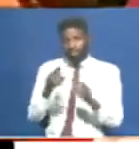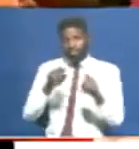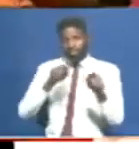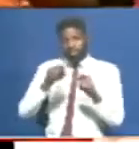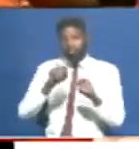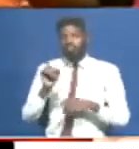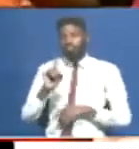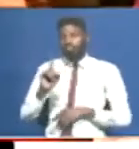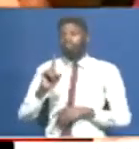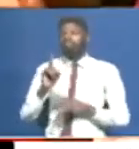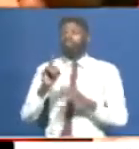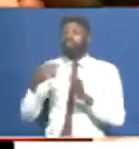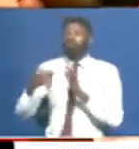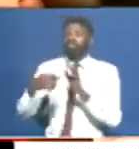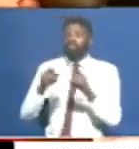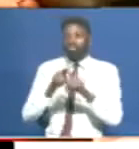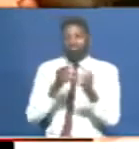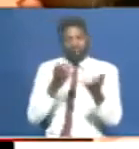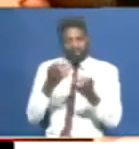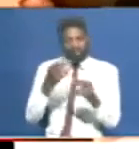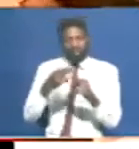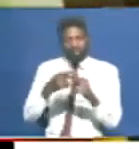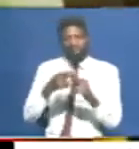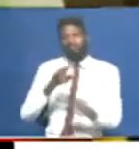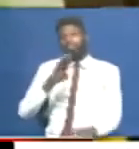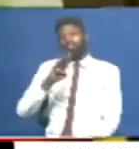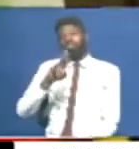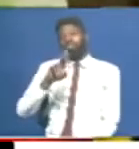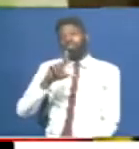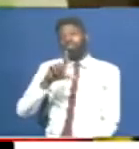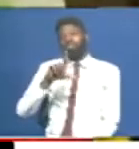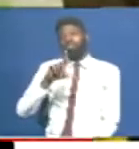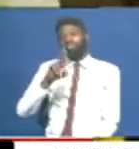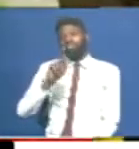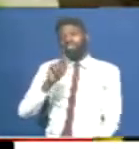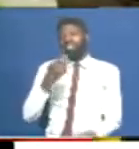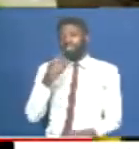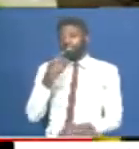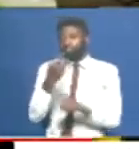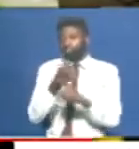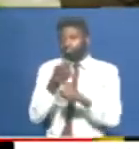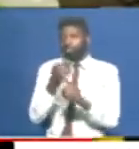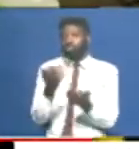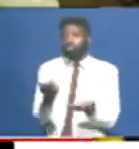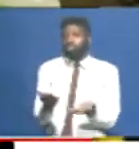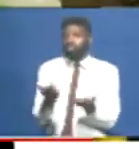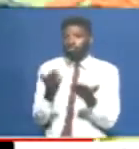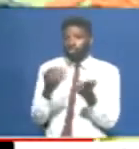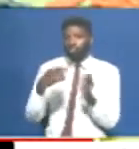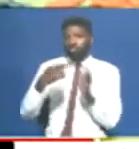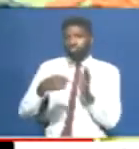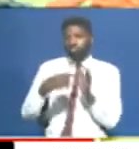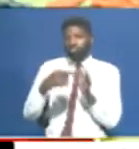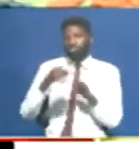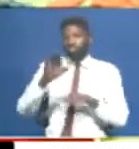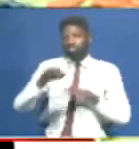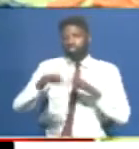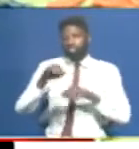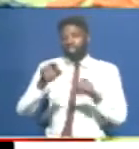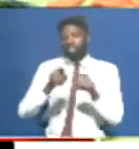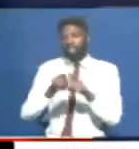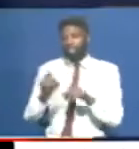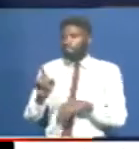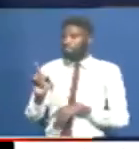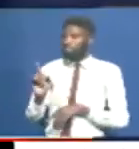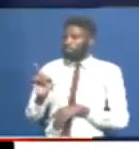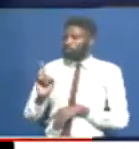Trade, Joseph Bulut, says the training will boost productivity in the textile industry, while the Ministry of Industrialization